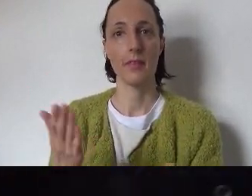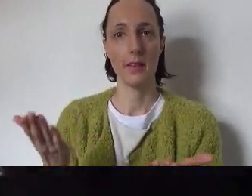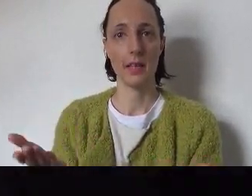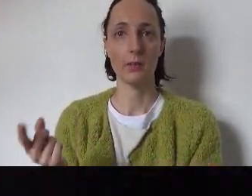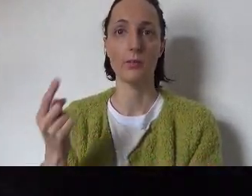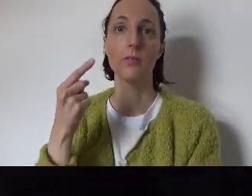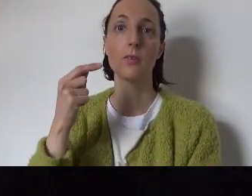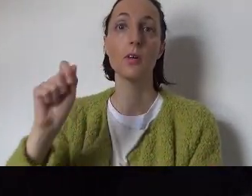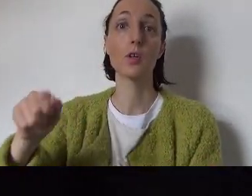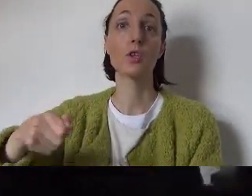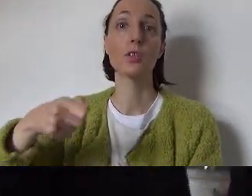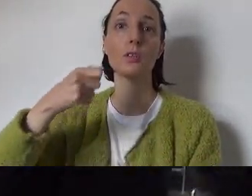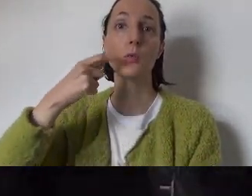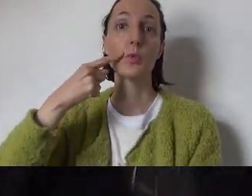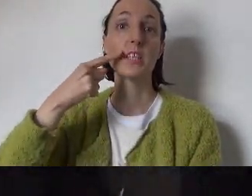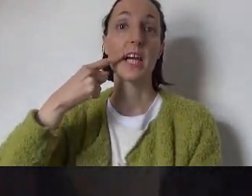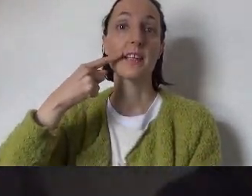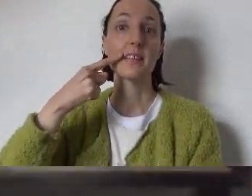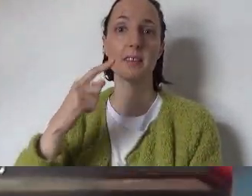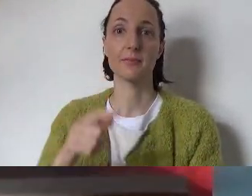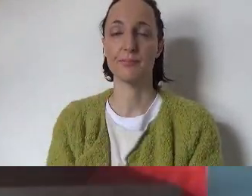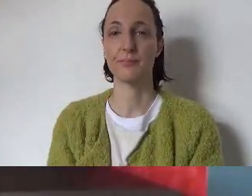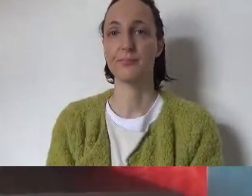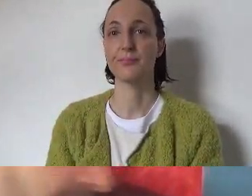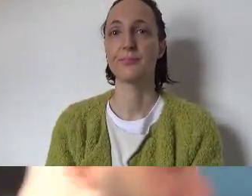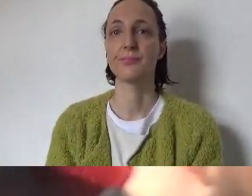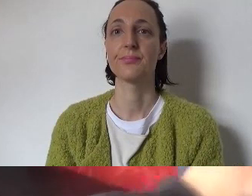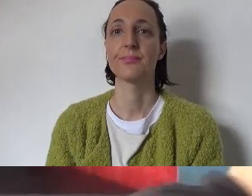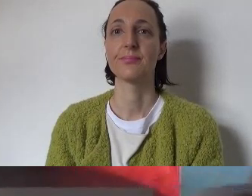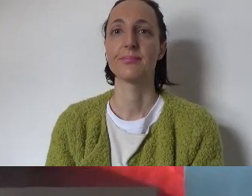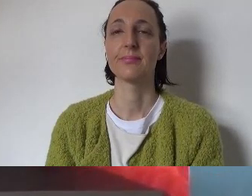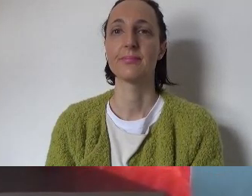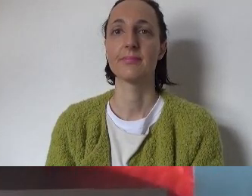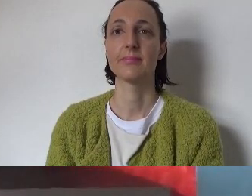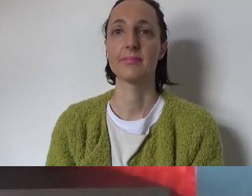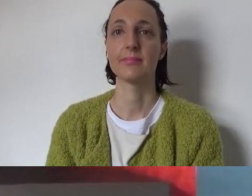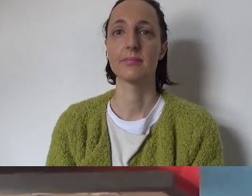it's okay. You know, you have to test.